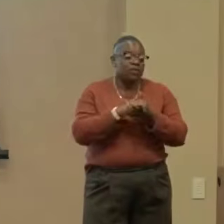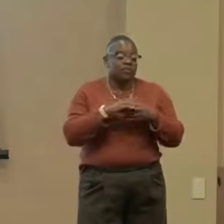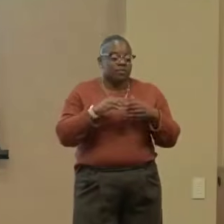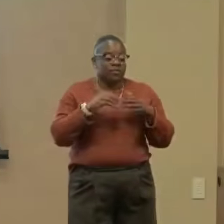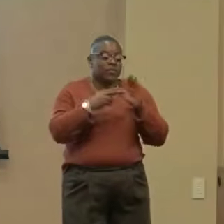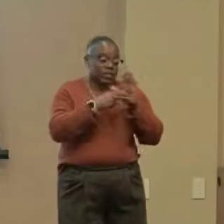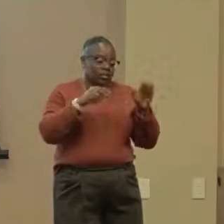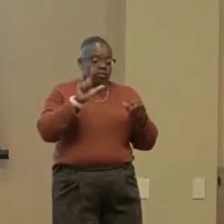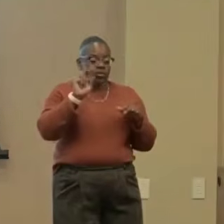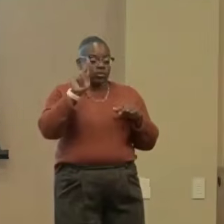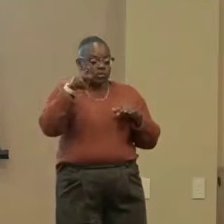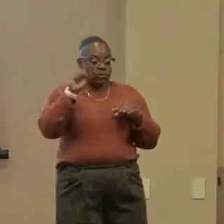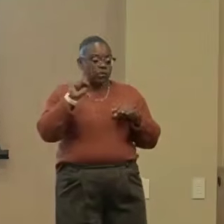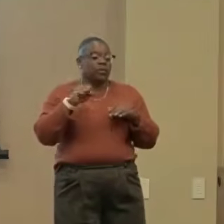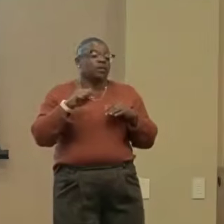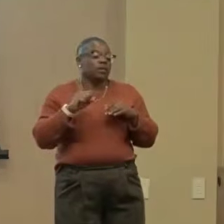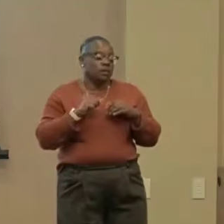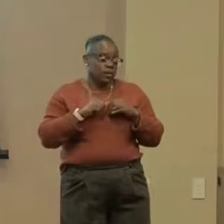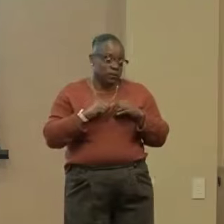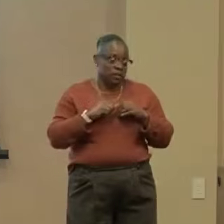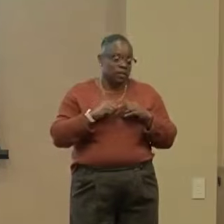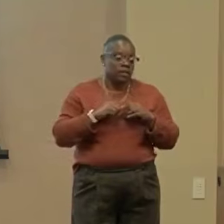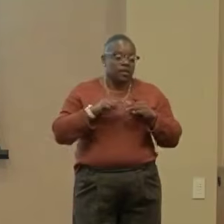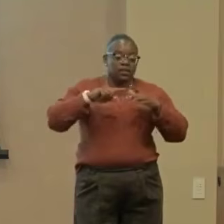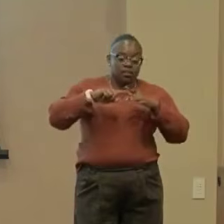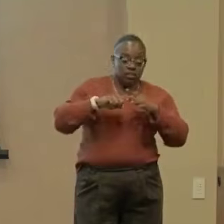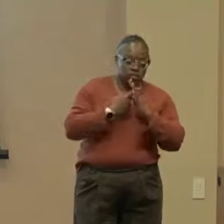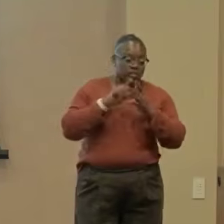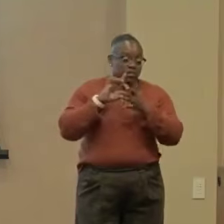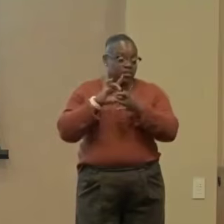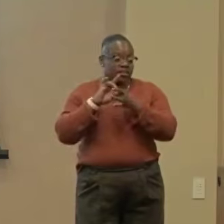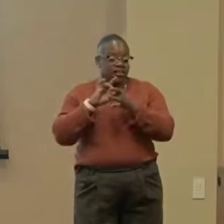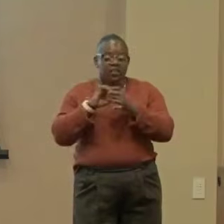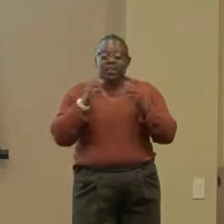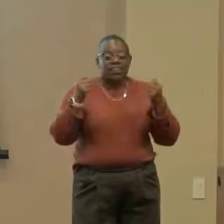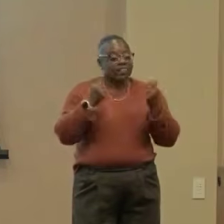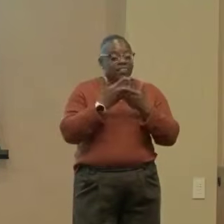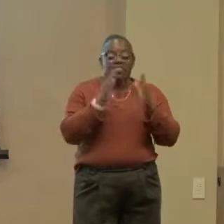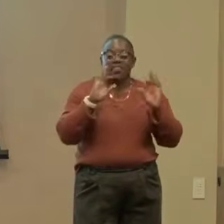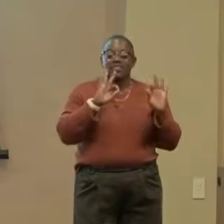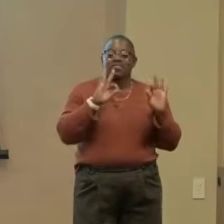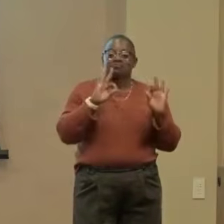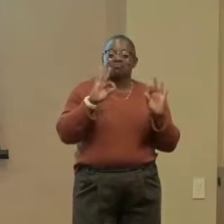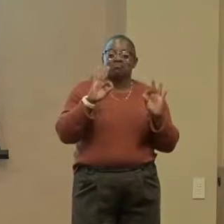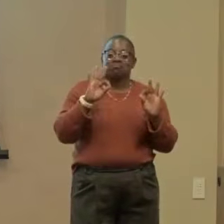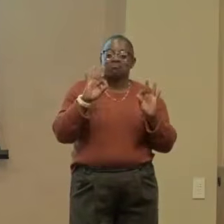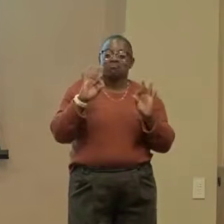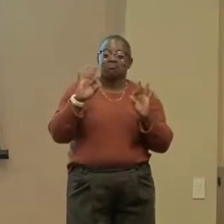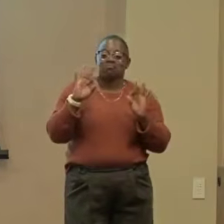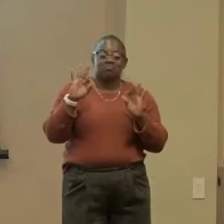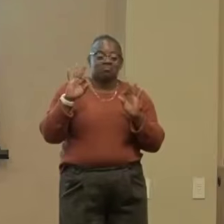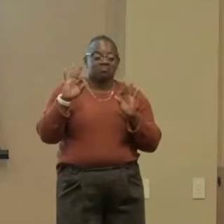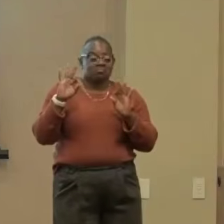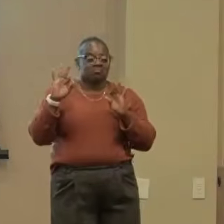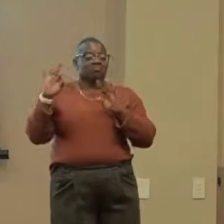right? And at the beginning of our relationship, everything was fine, and until we didn't know